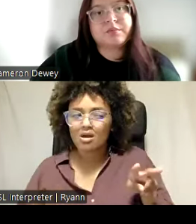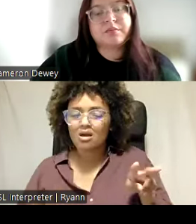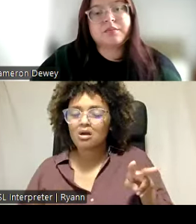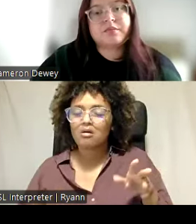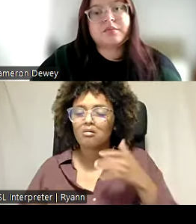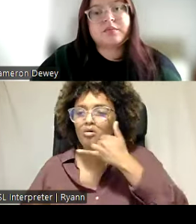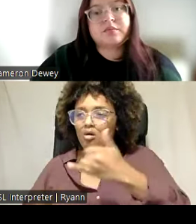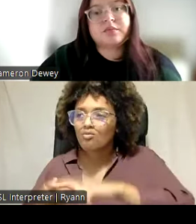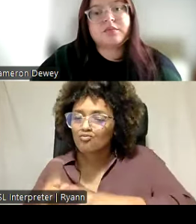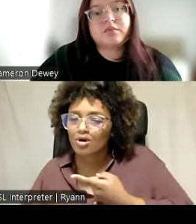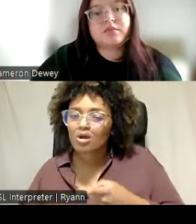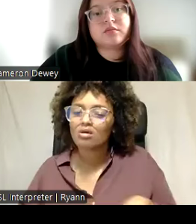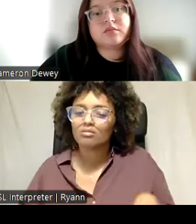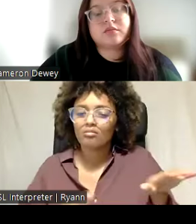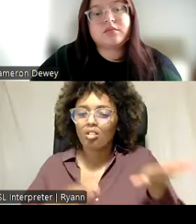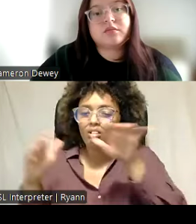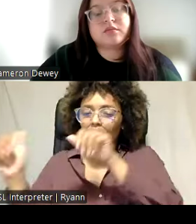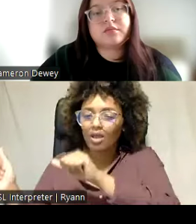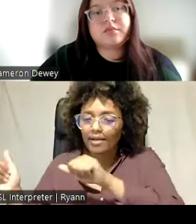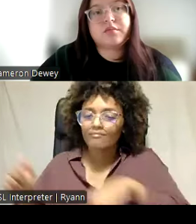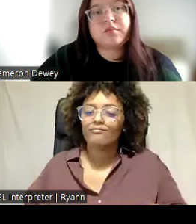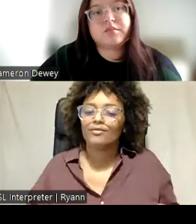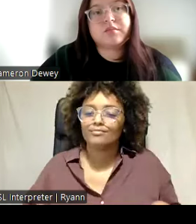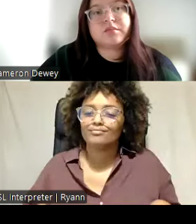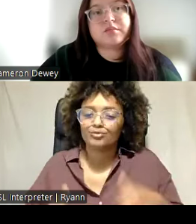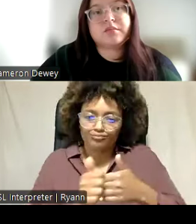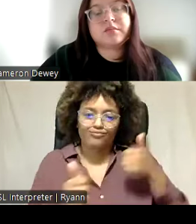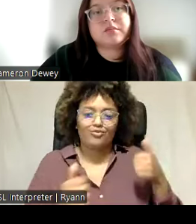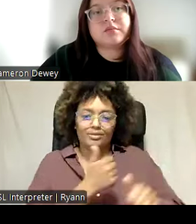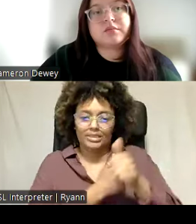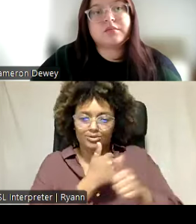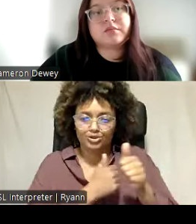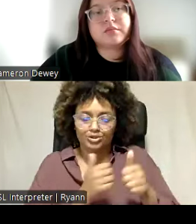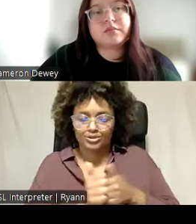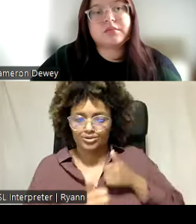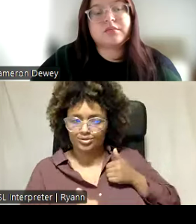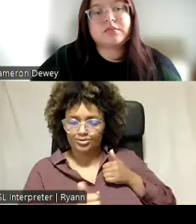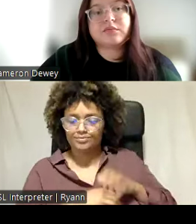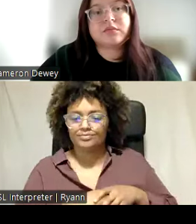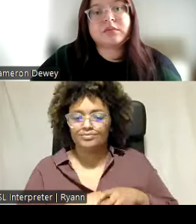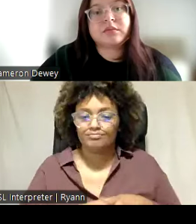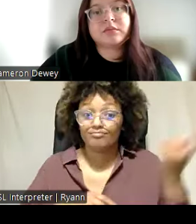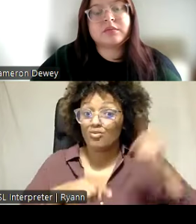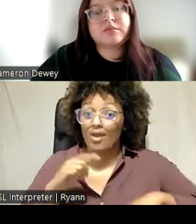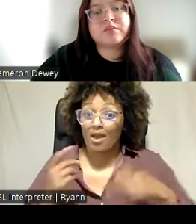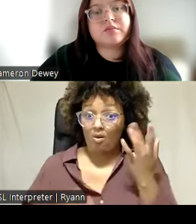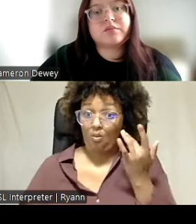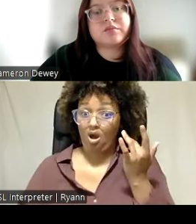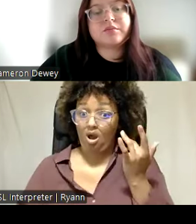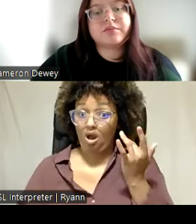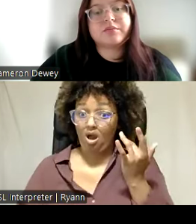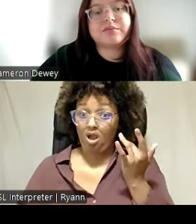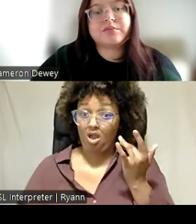or just do something to get out of the situation. You're not able to really do that because you're so focused on